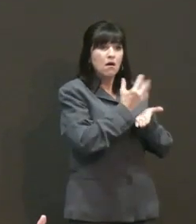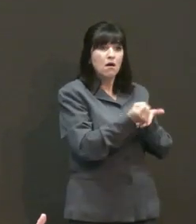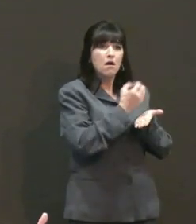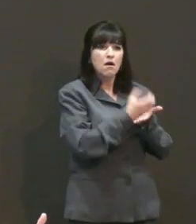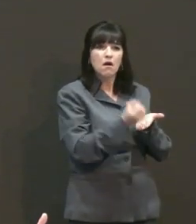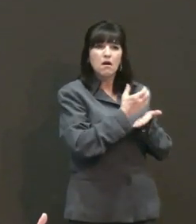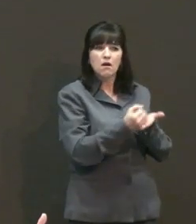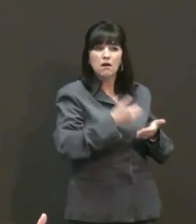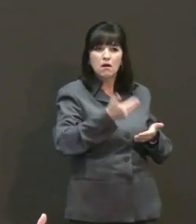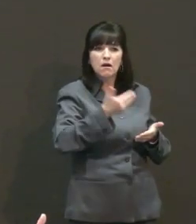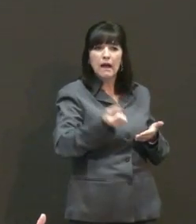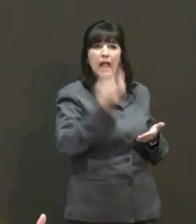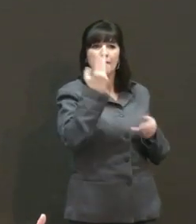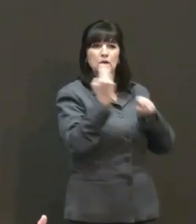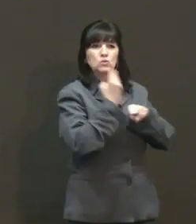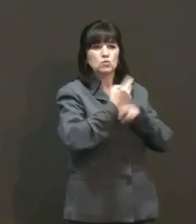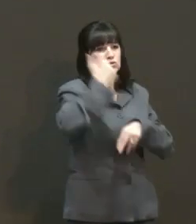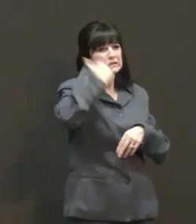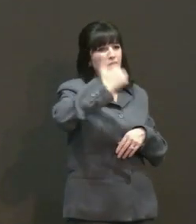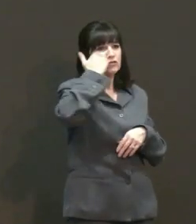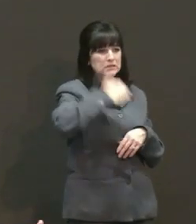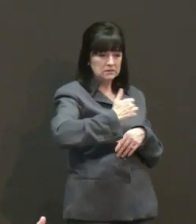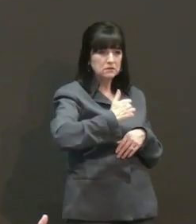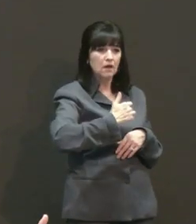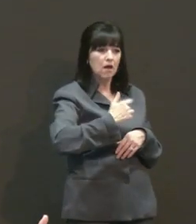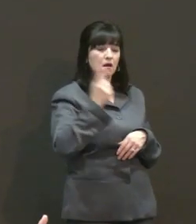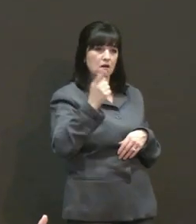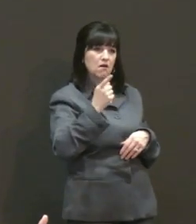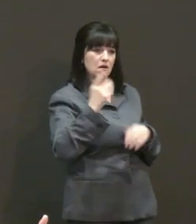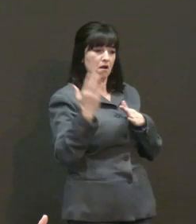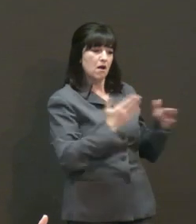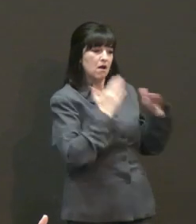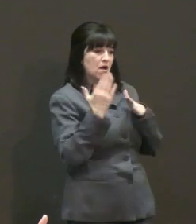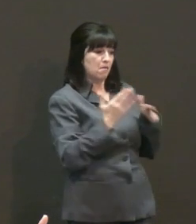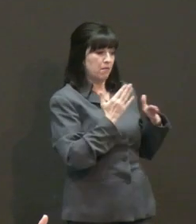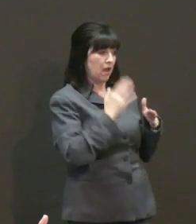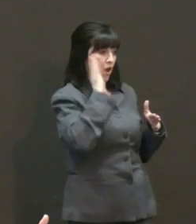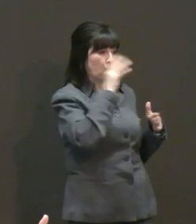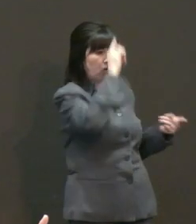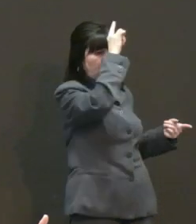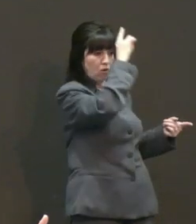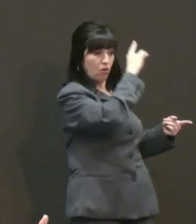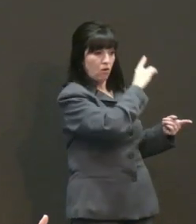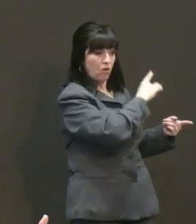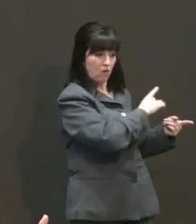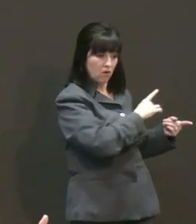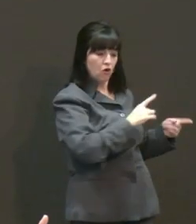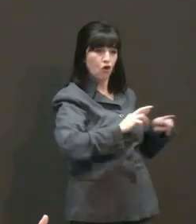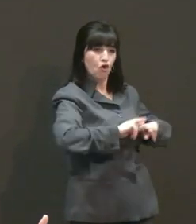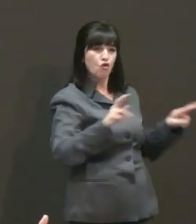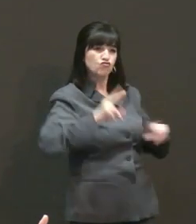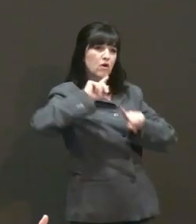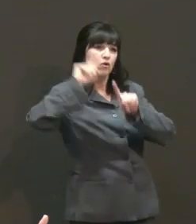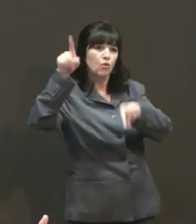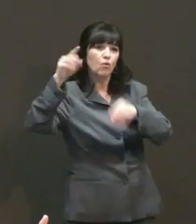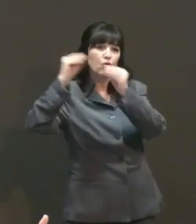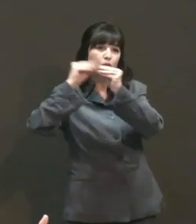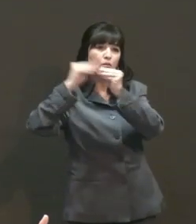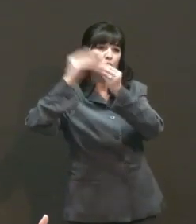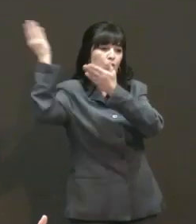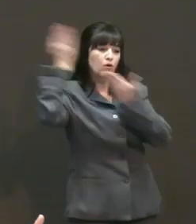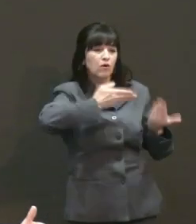to take you? And as we talked about testing this morning, most of it was supplies to accommodate a 2-week